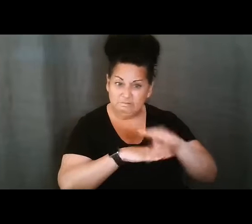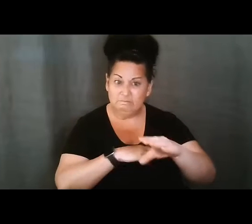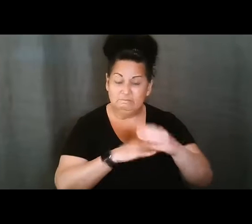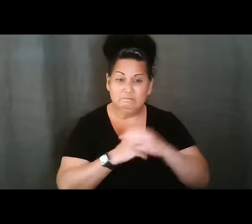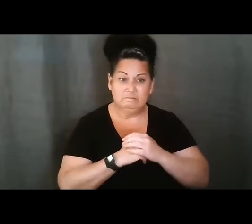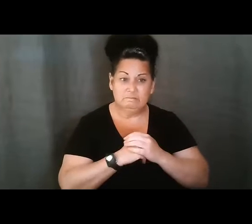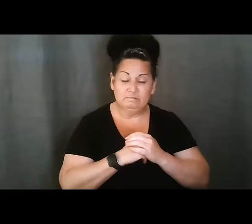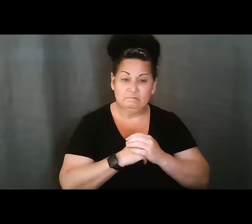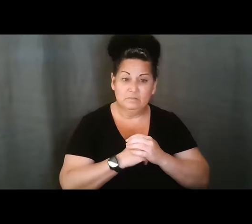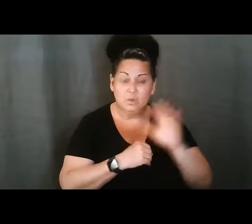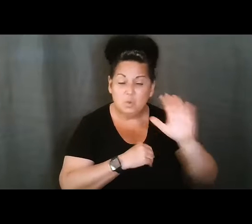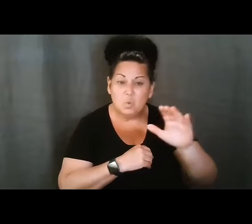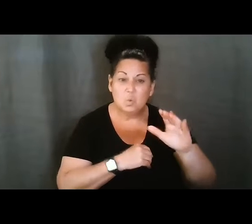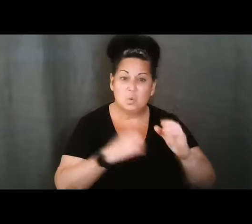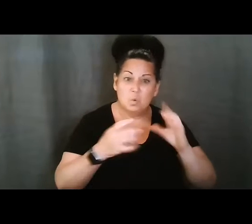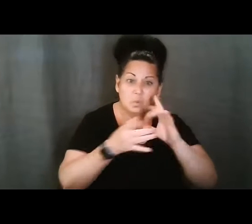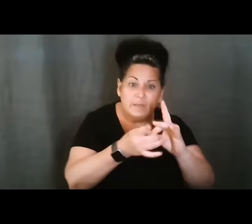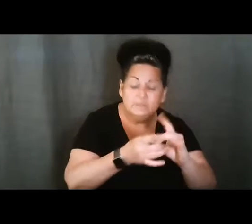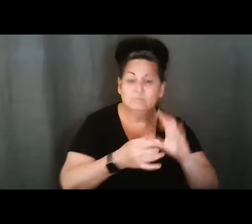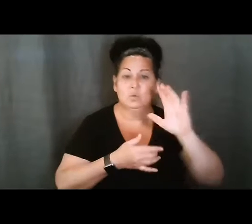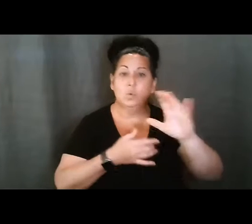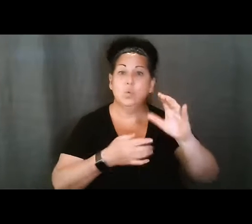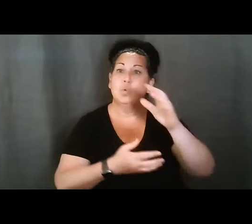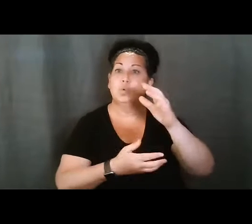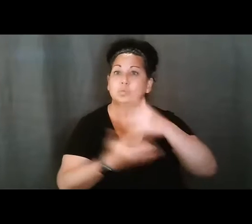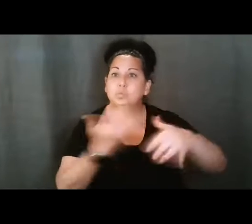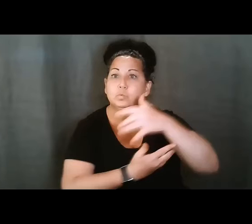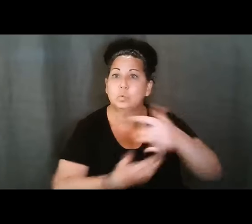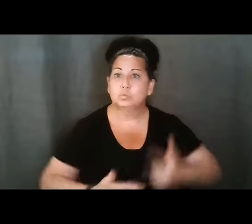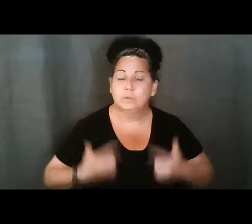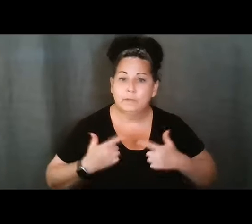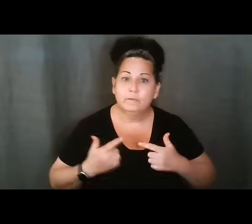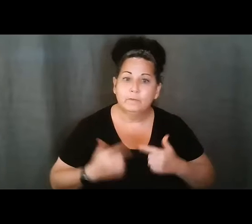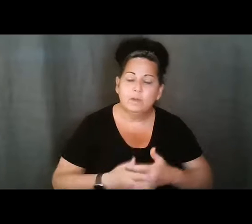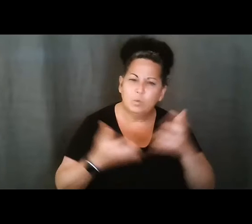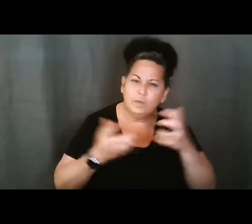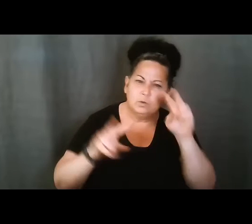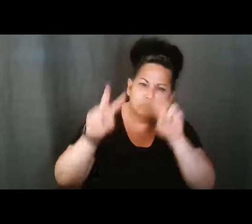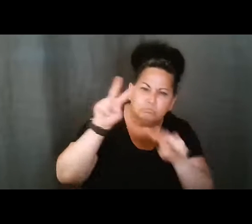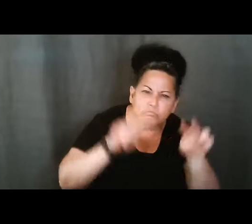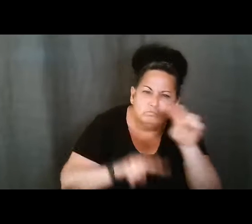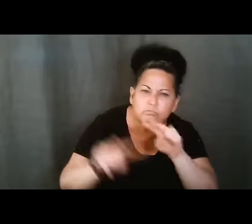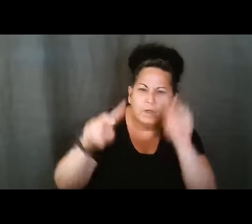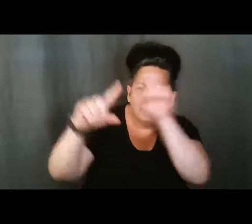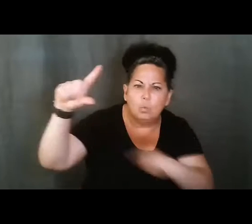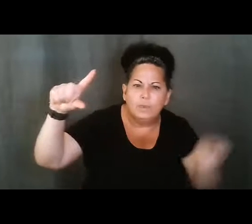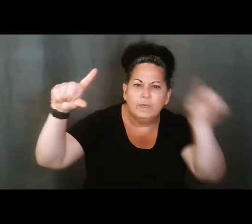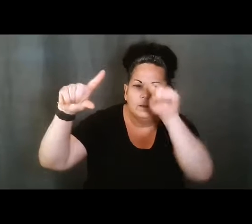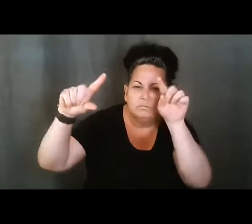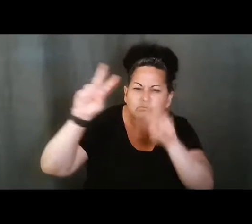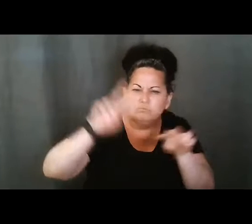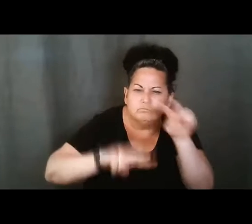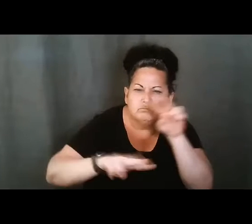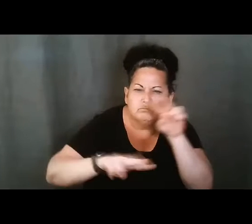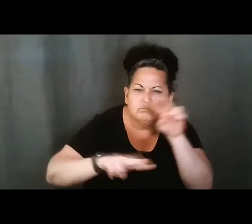relationship, your social life? I want each and every one of you to take a few minutes to look at that magic wheel and think of one way